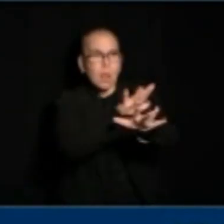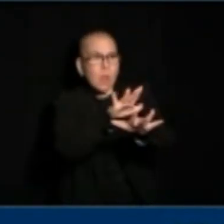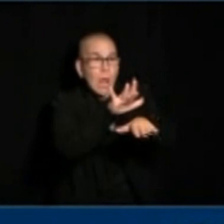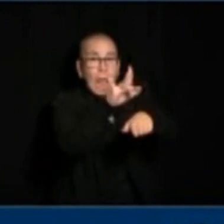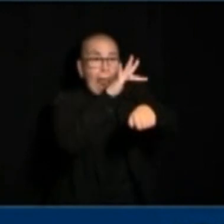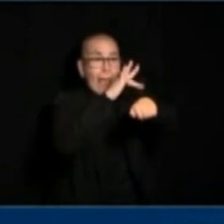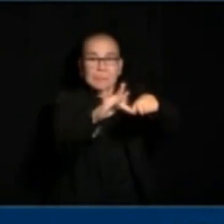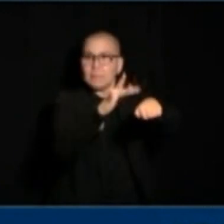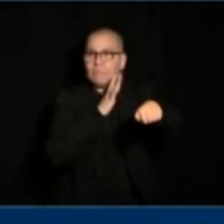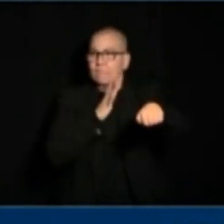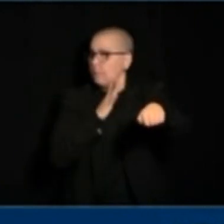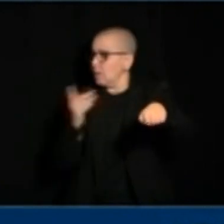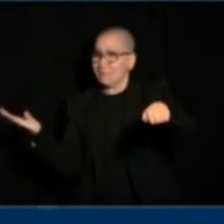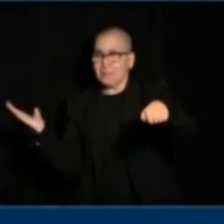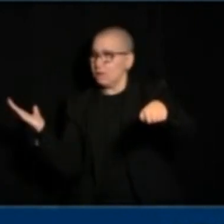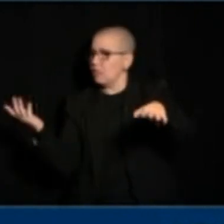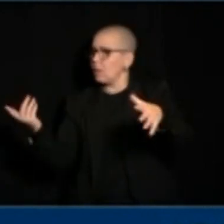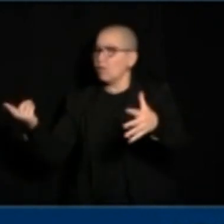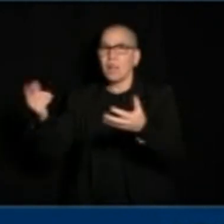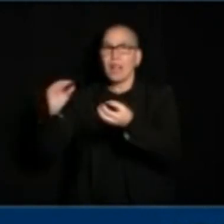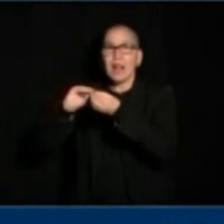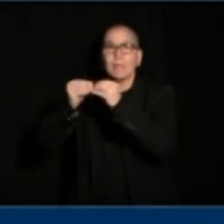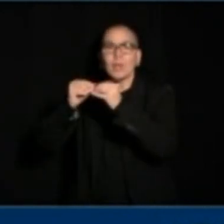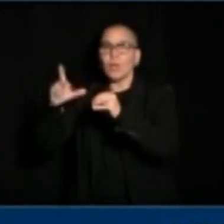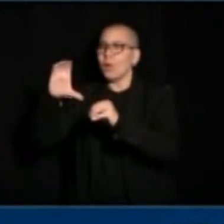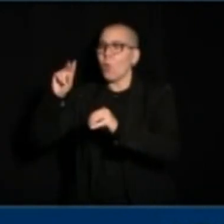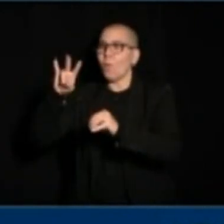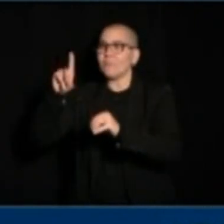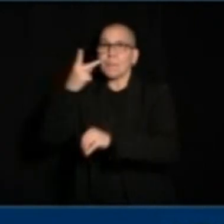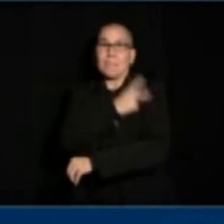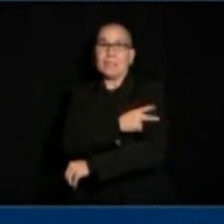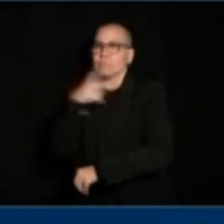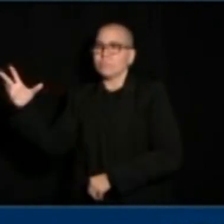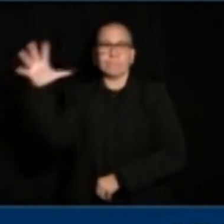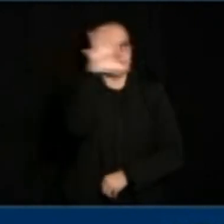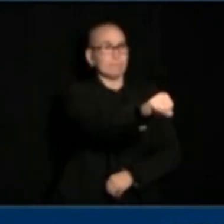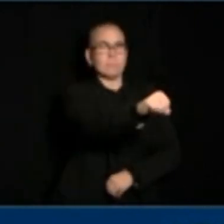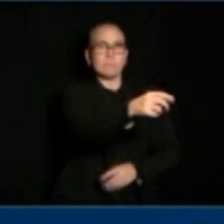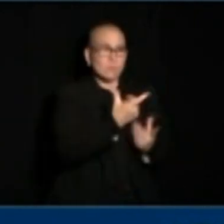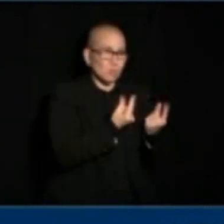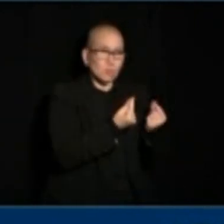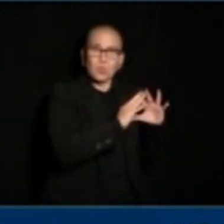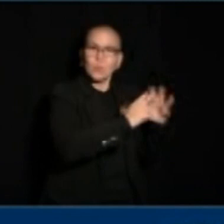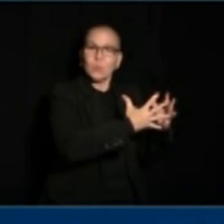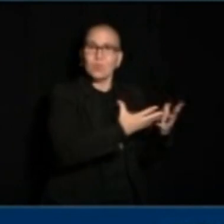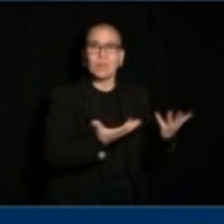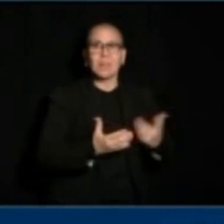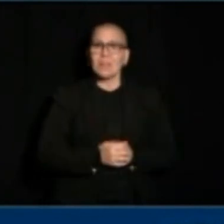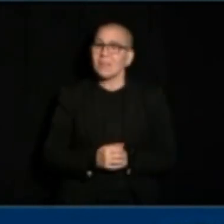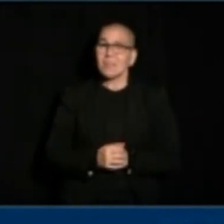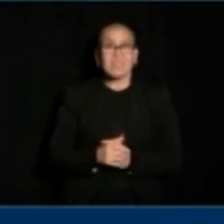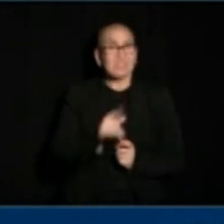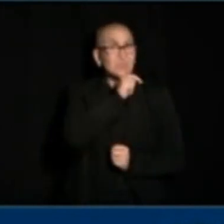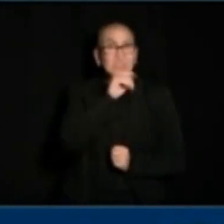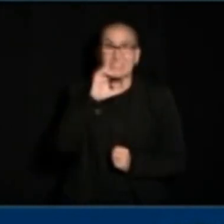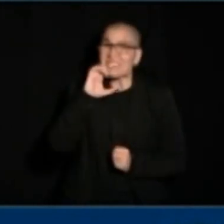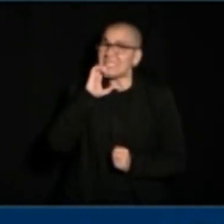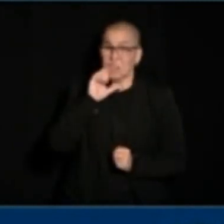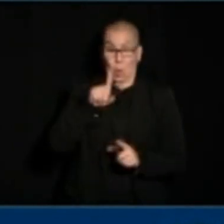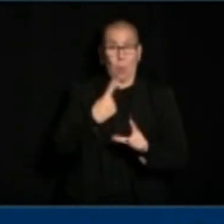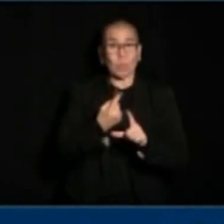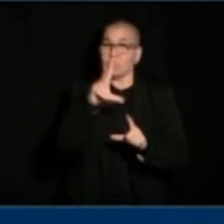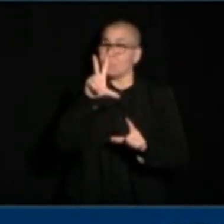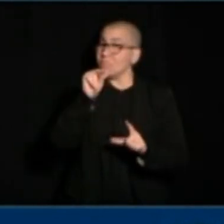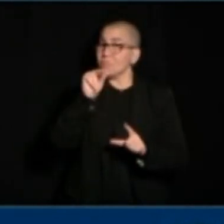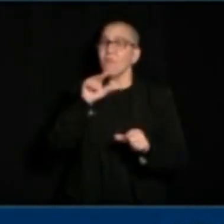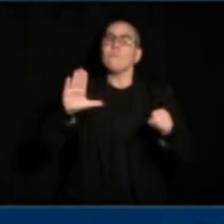you can extrapolate that we will run out of that space. And it's not just the metro as you're looking, it's across the system. Now, we have